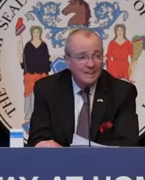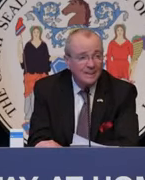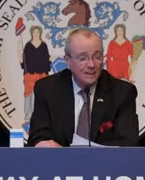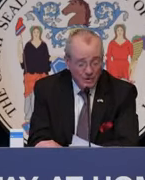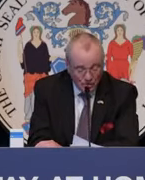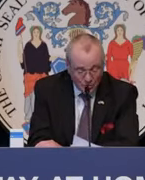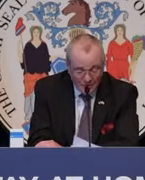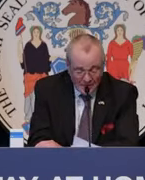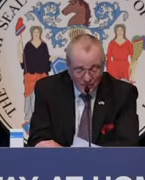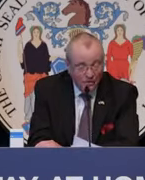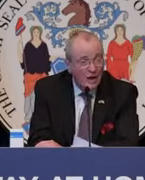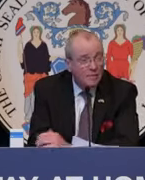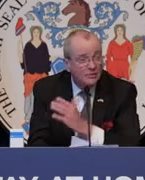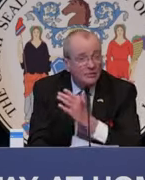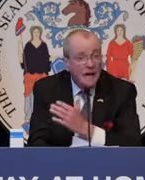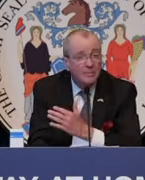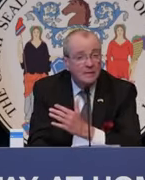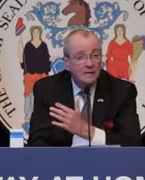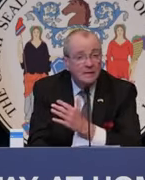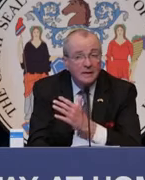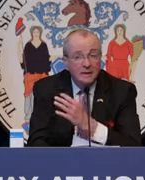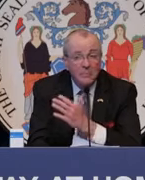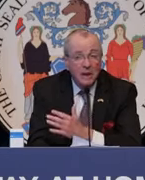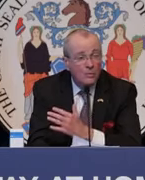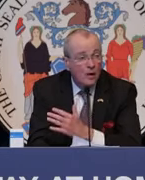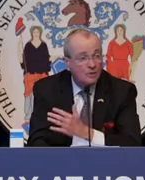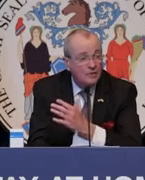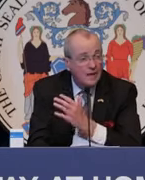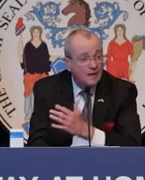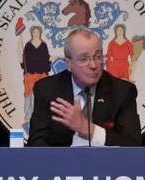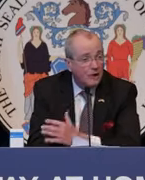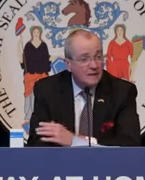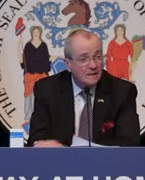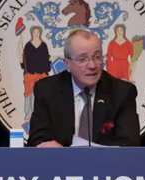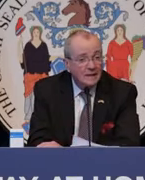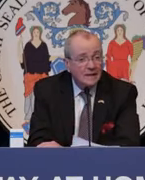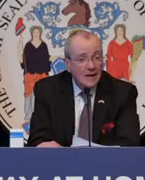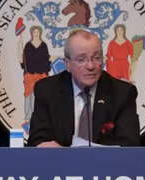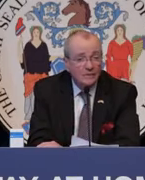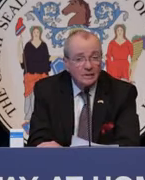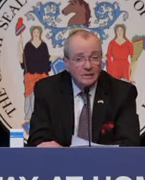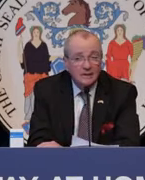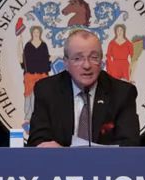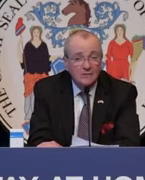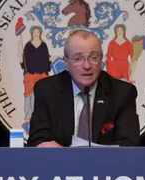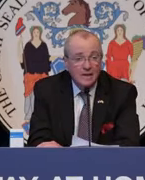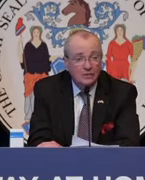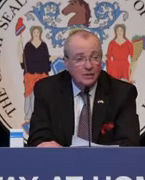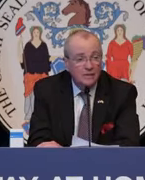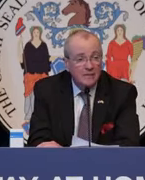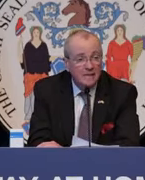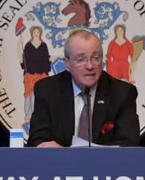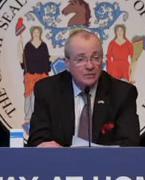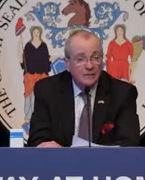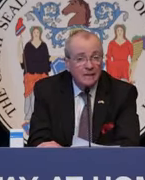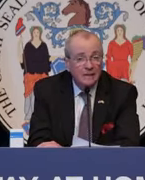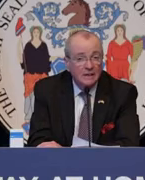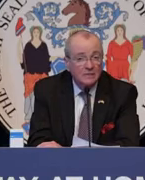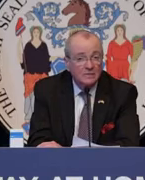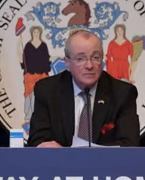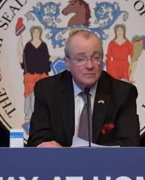ball along toward the end zone, I'm going to stop in my remarks, take a break, and ask if I could ask Senator